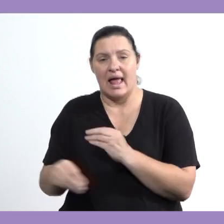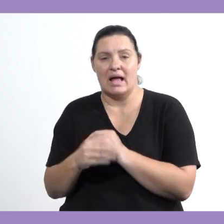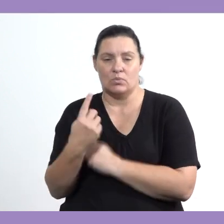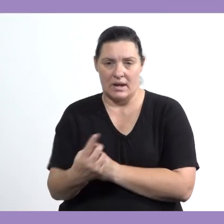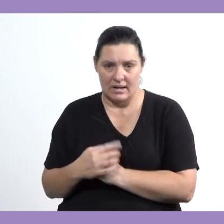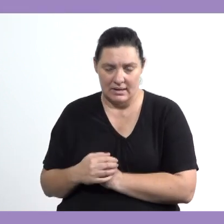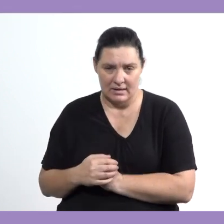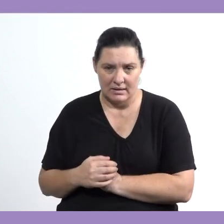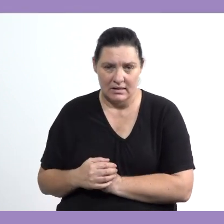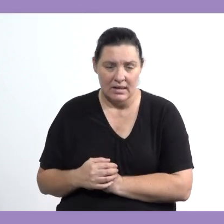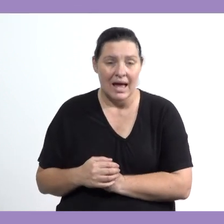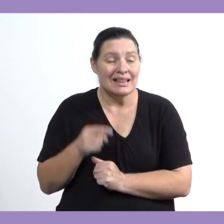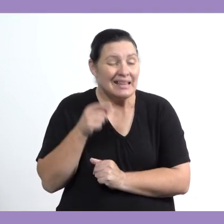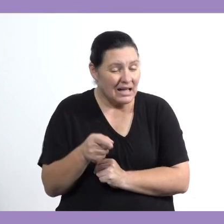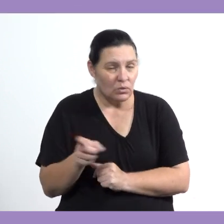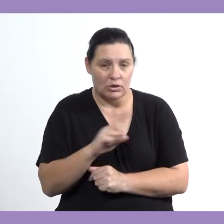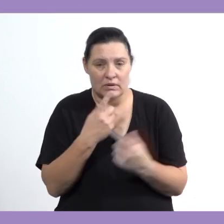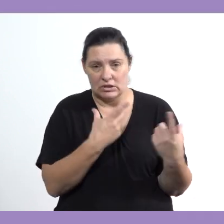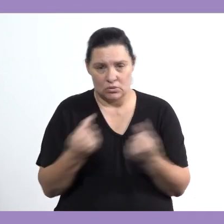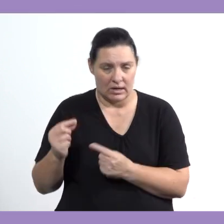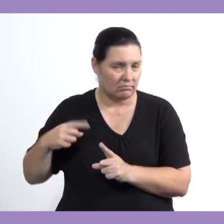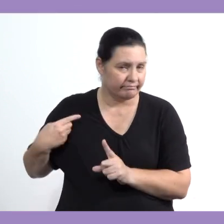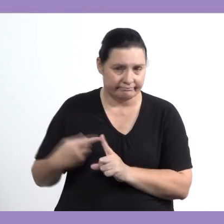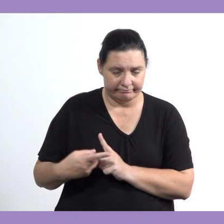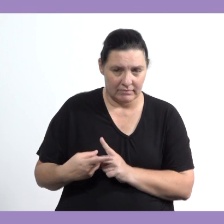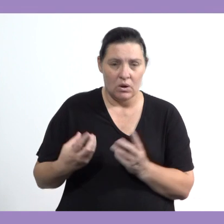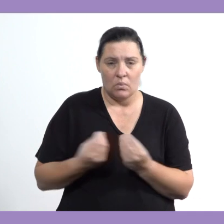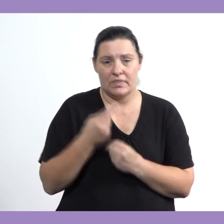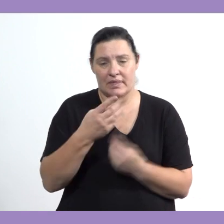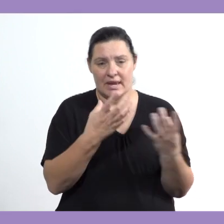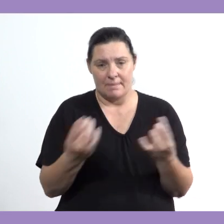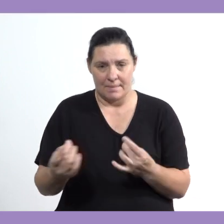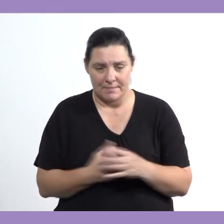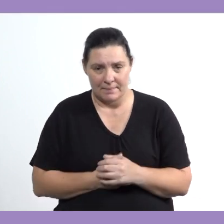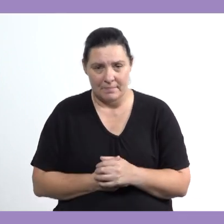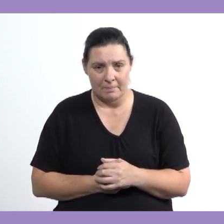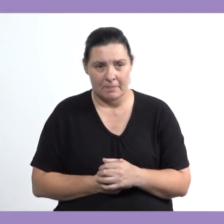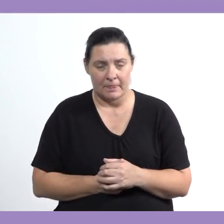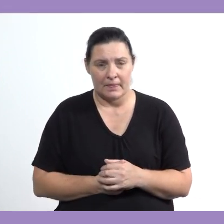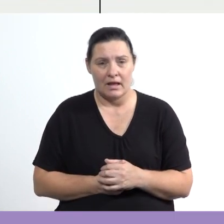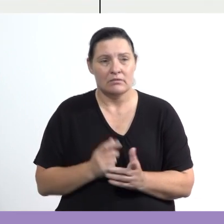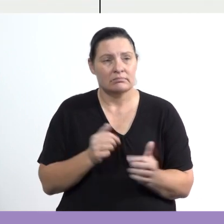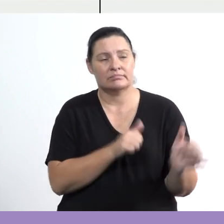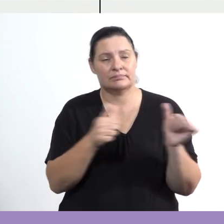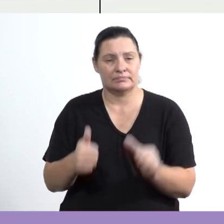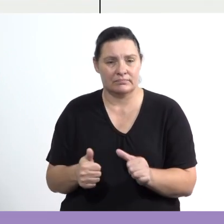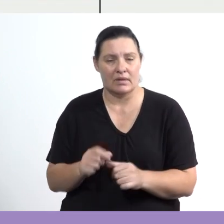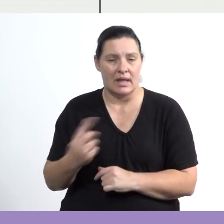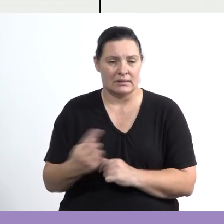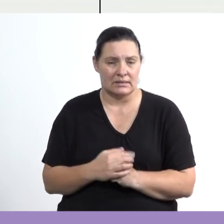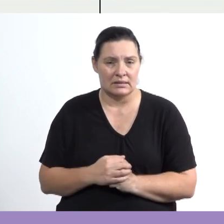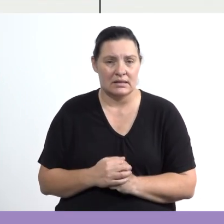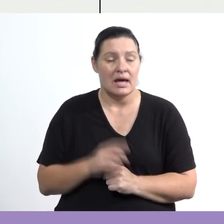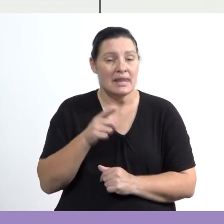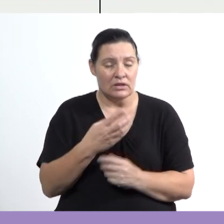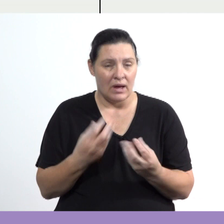going to add 1. And that is what we've been doing all along with these numbers. Let's move on to the